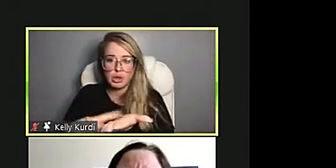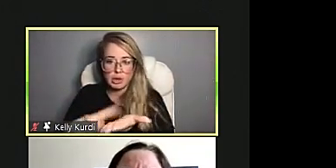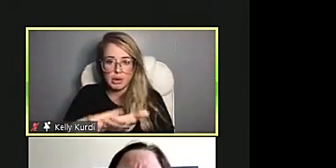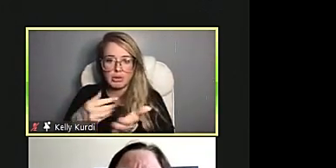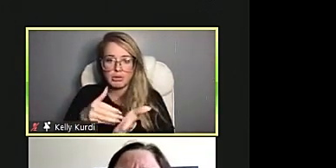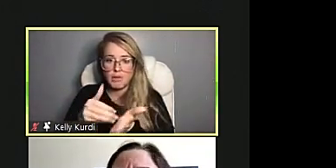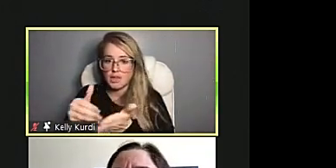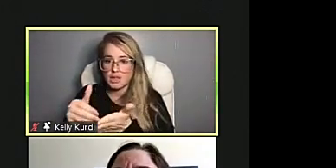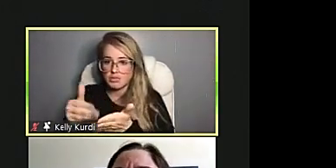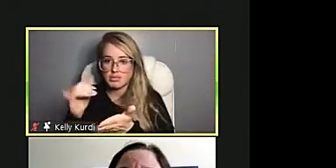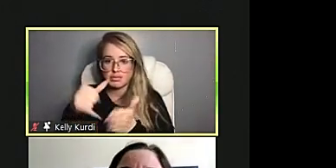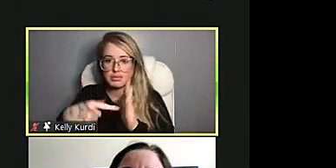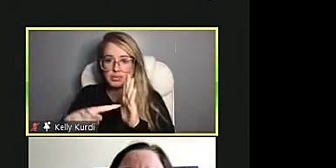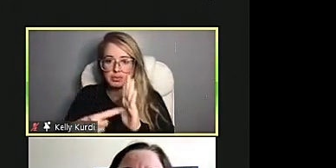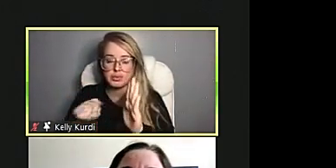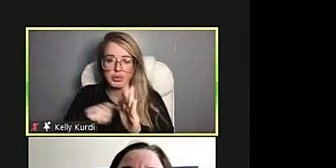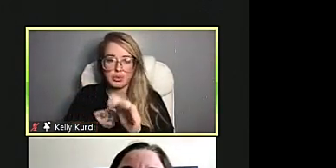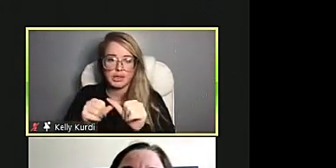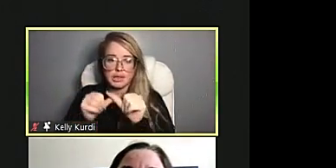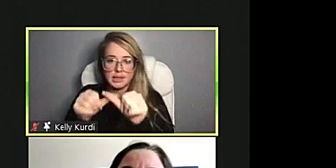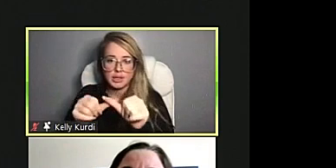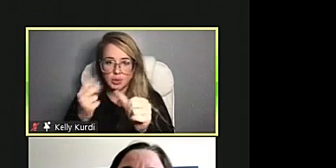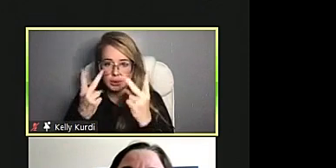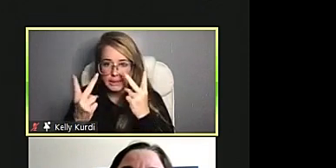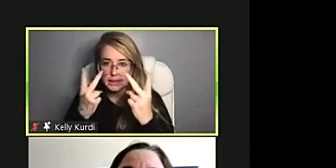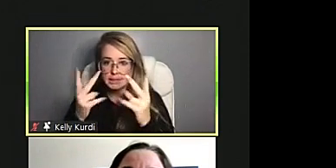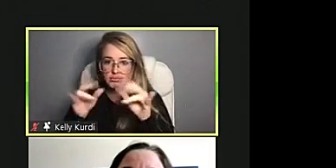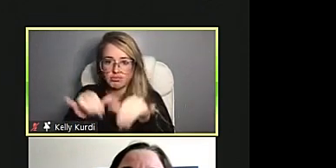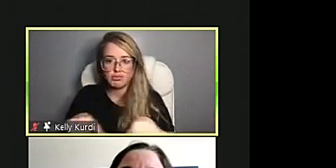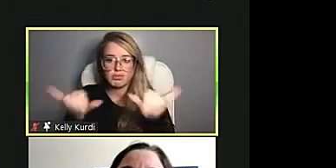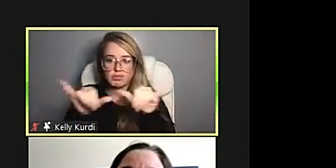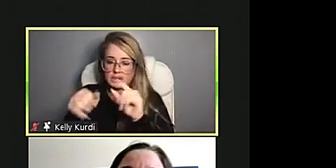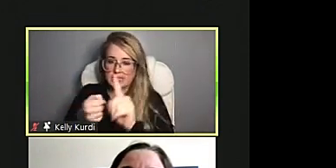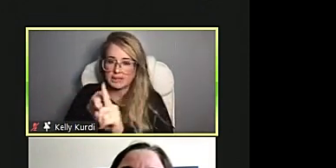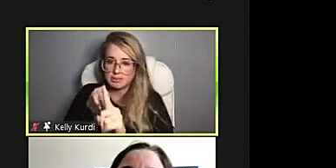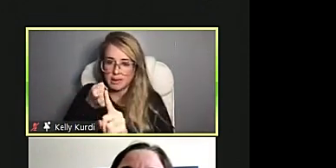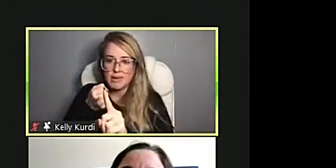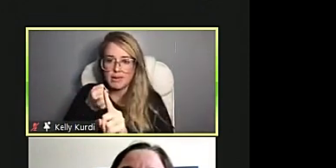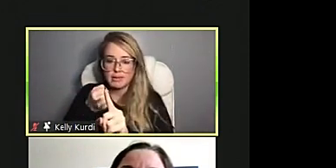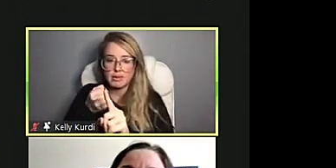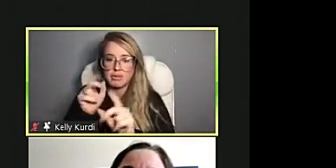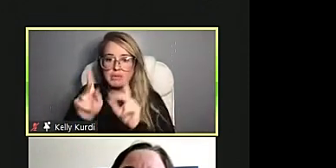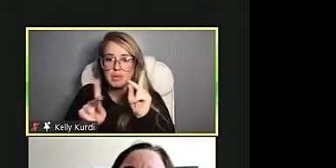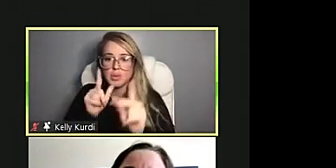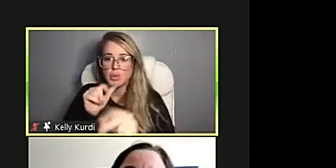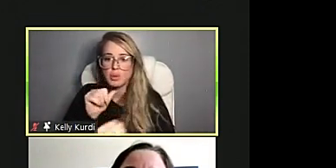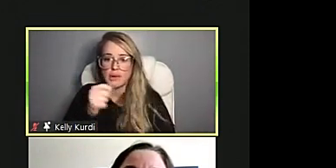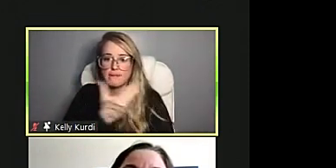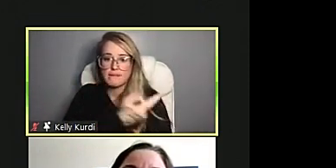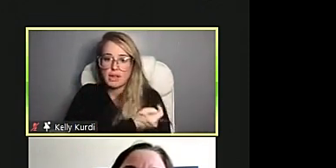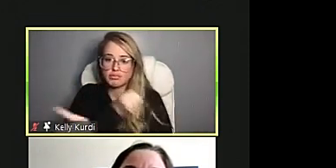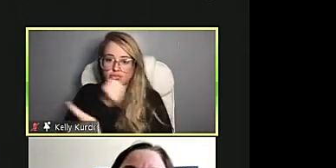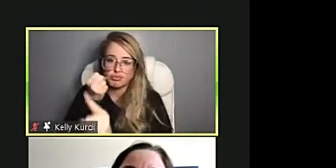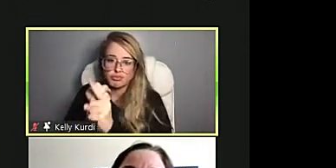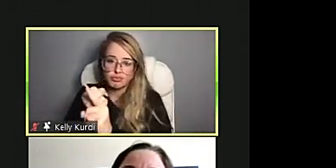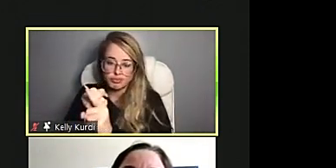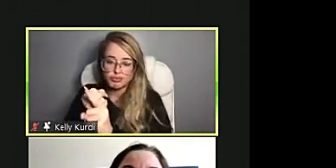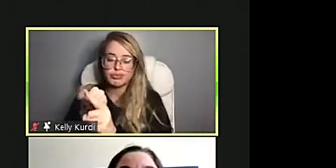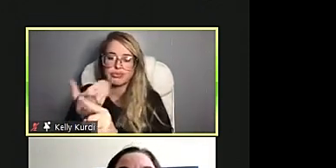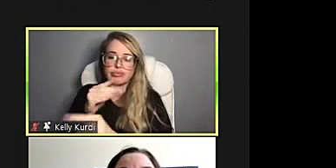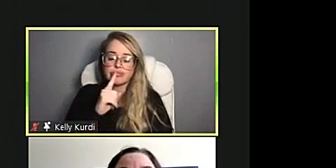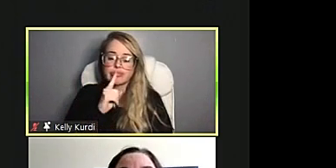basis, is that we continue to see the impact of the unvaccinated on our hospitals.